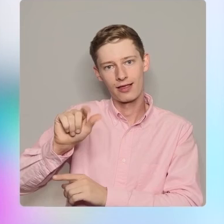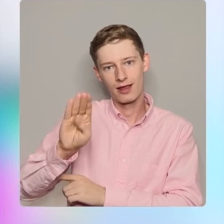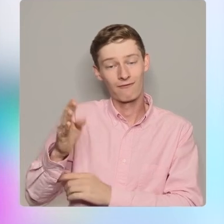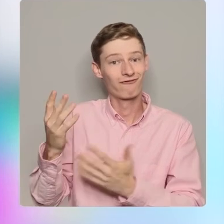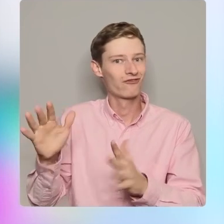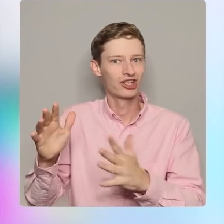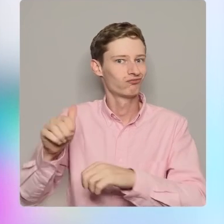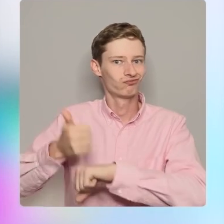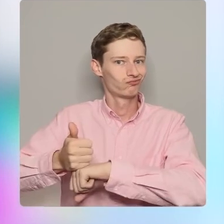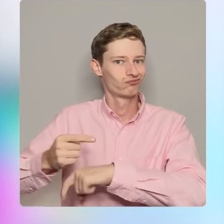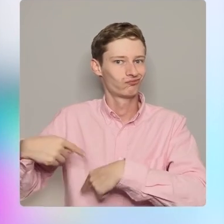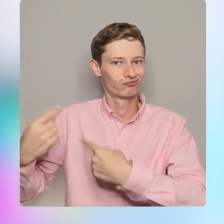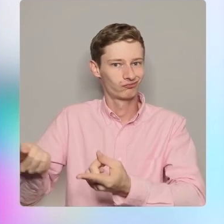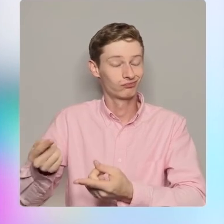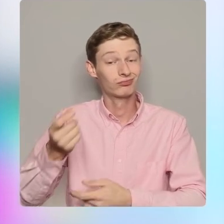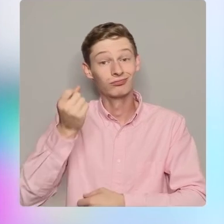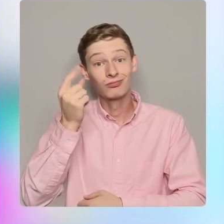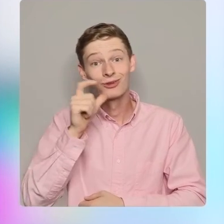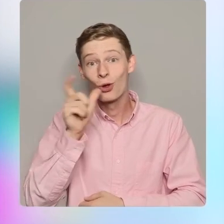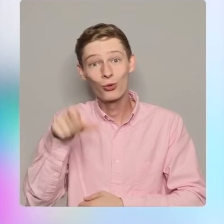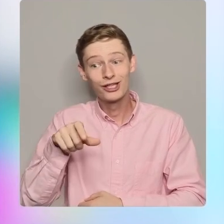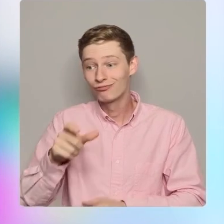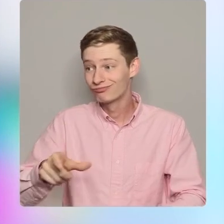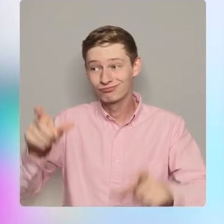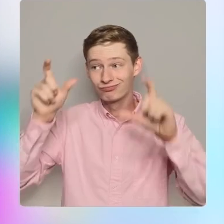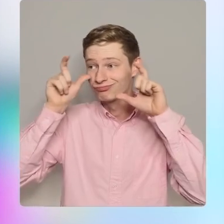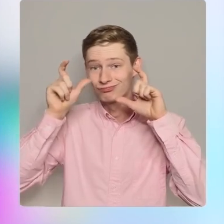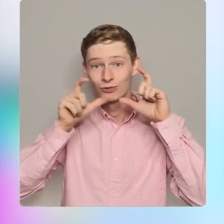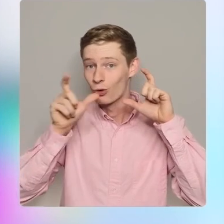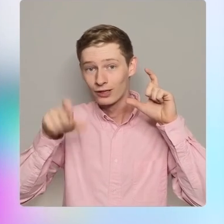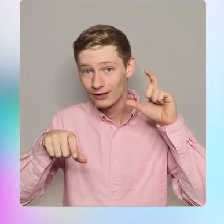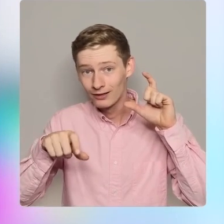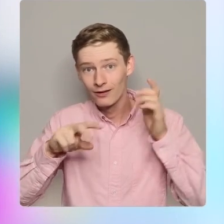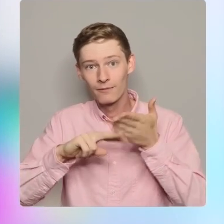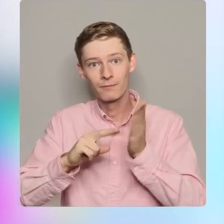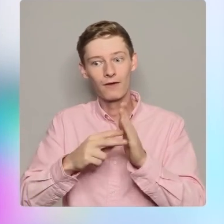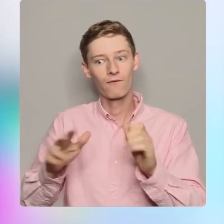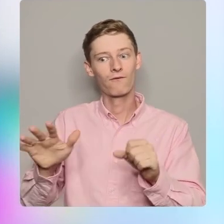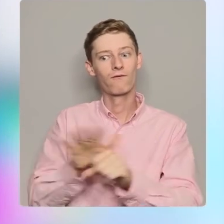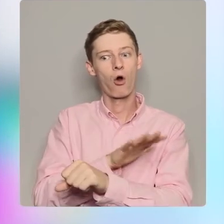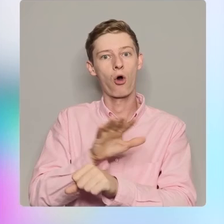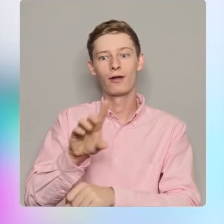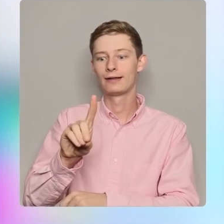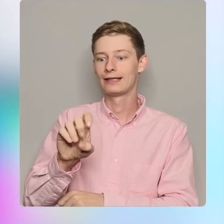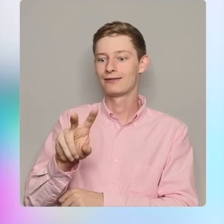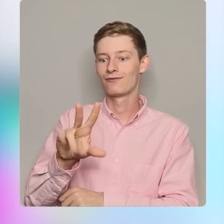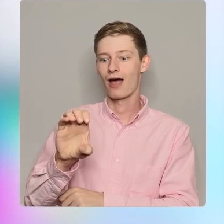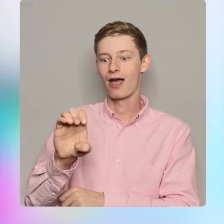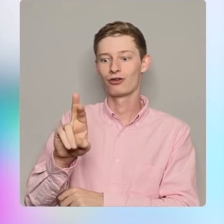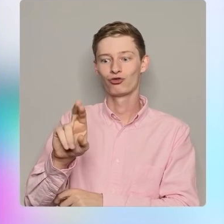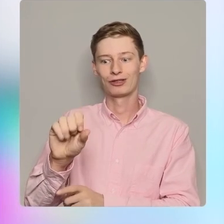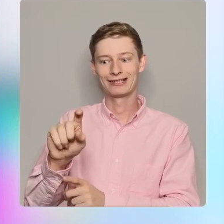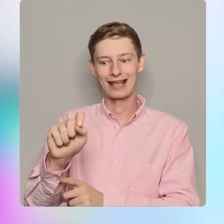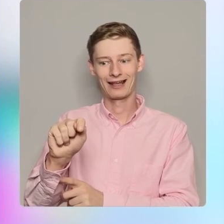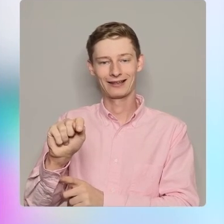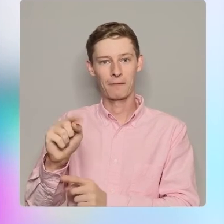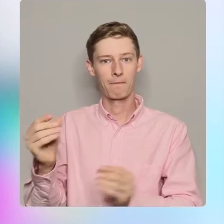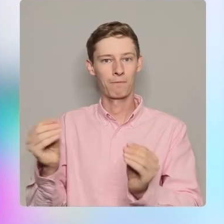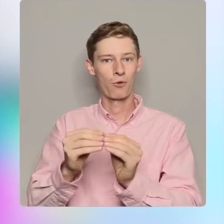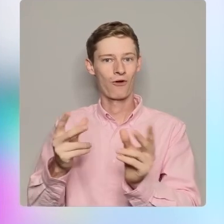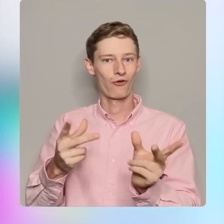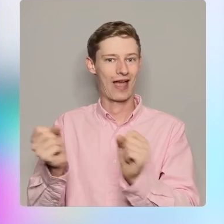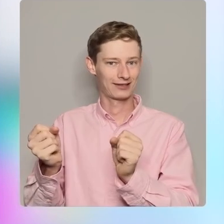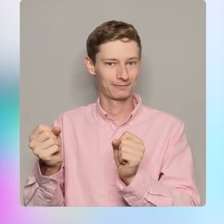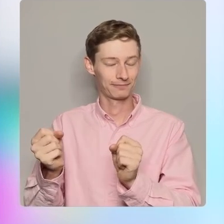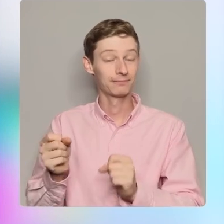great example. Big Box VR, the creators of Population One, have already started using scriptable testing in their automation